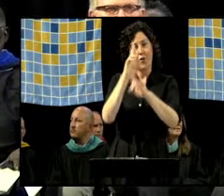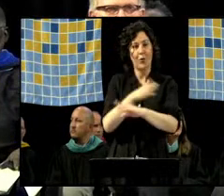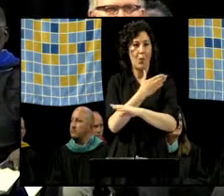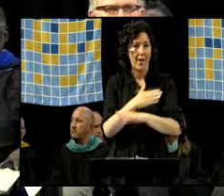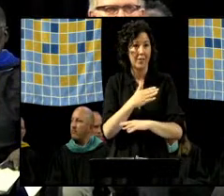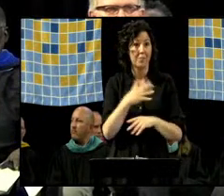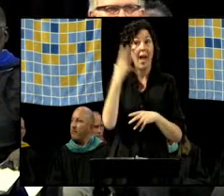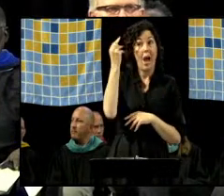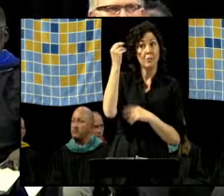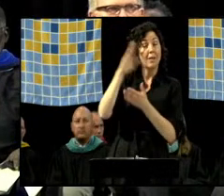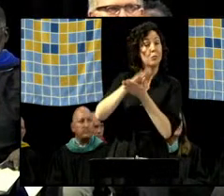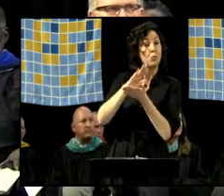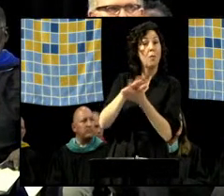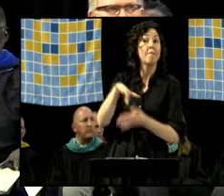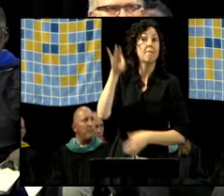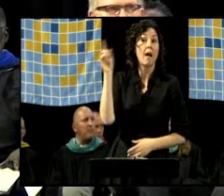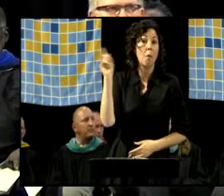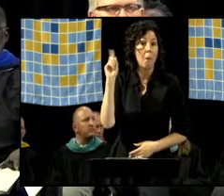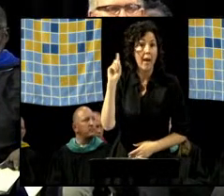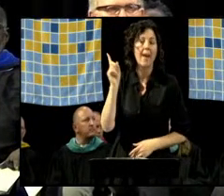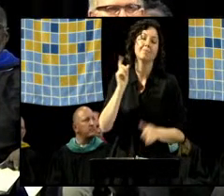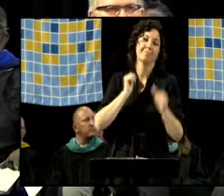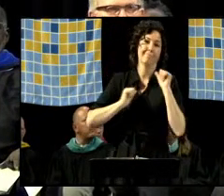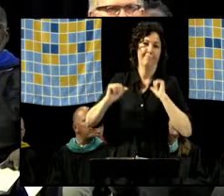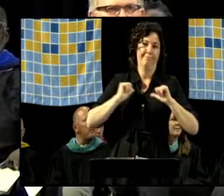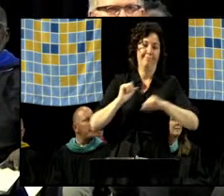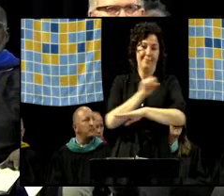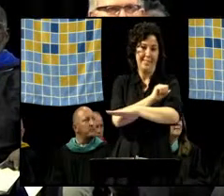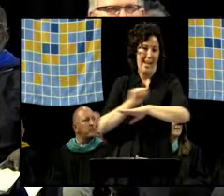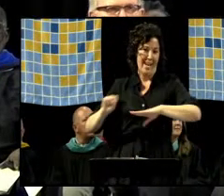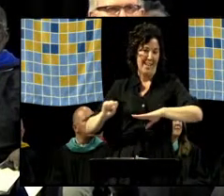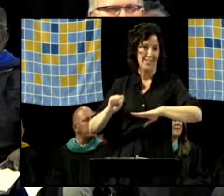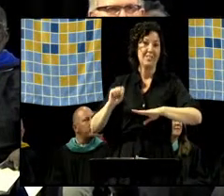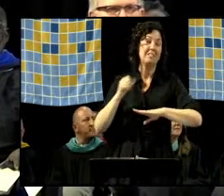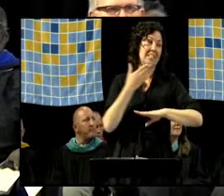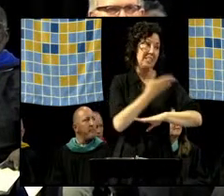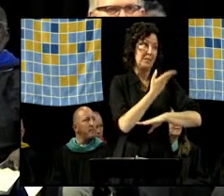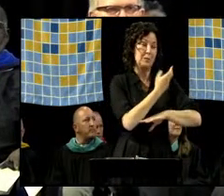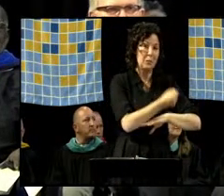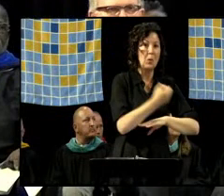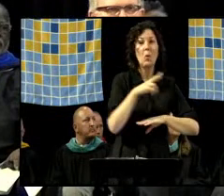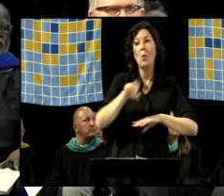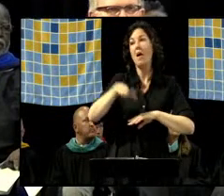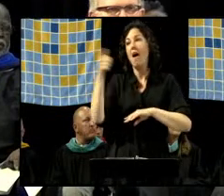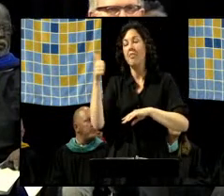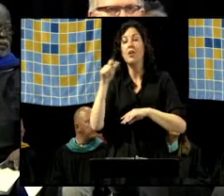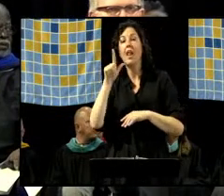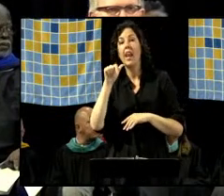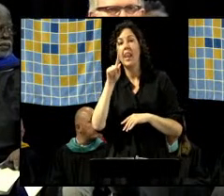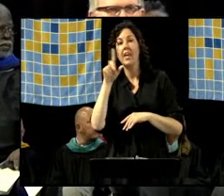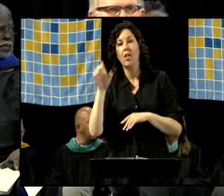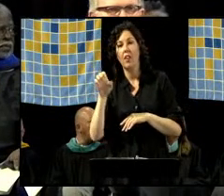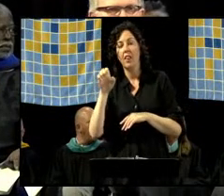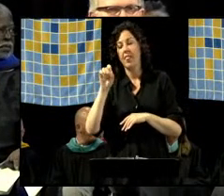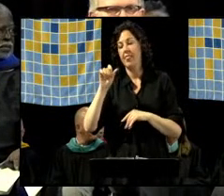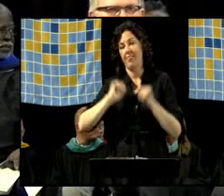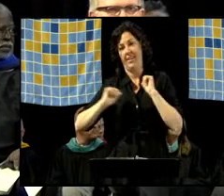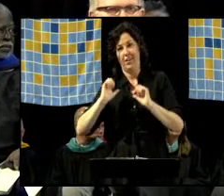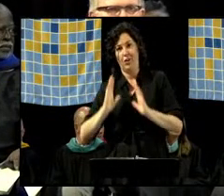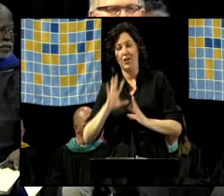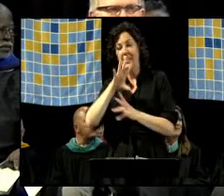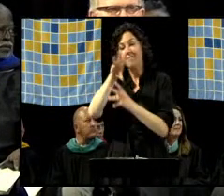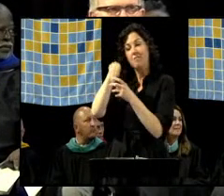school, Jennings can most likely be found on the stage, either at South Florence or the Florence Little Theater, where he has been involved in